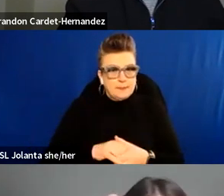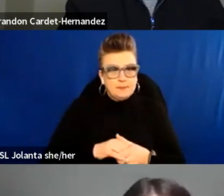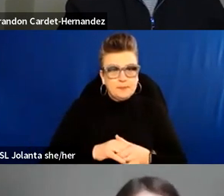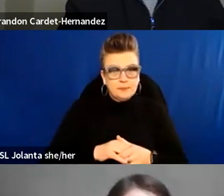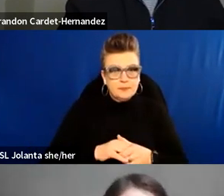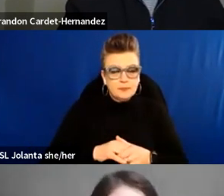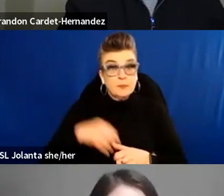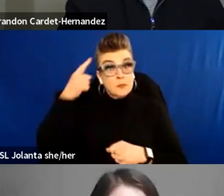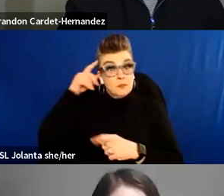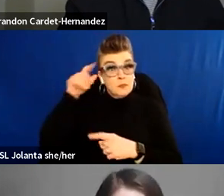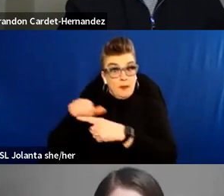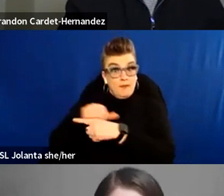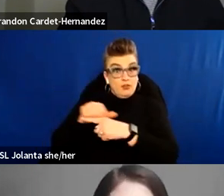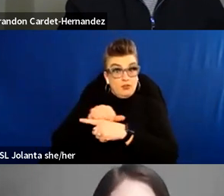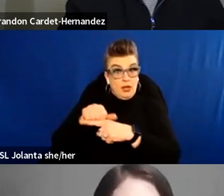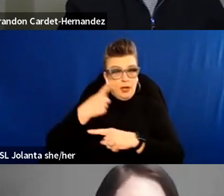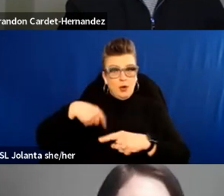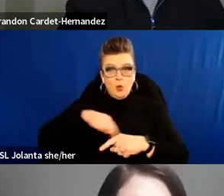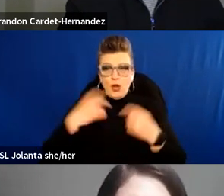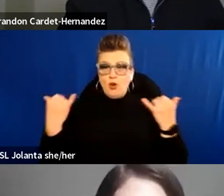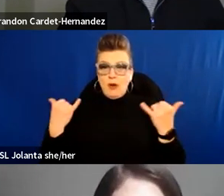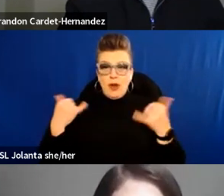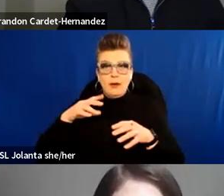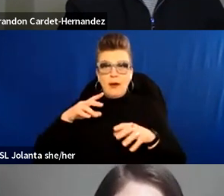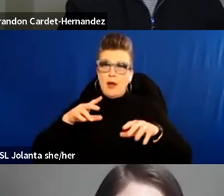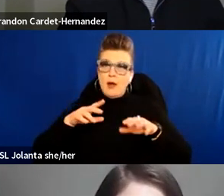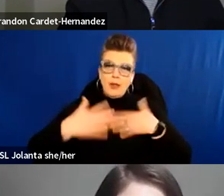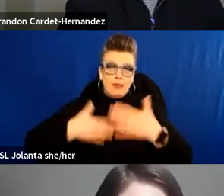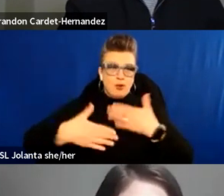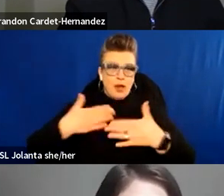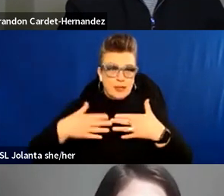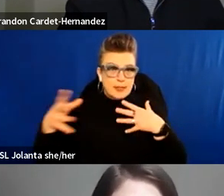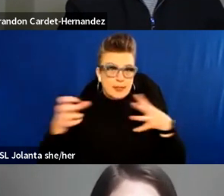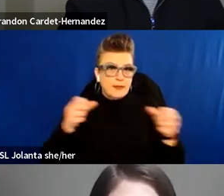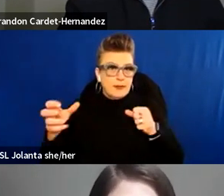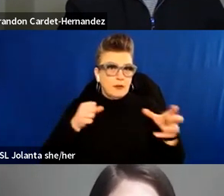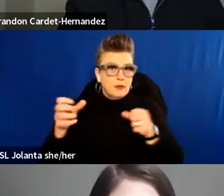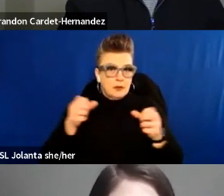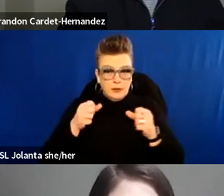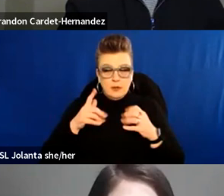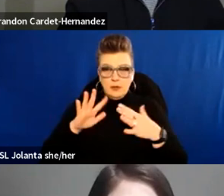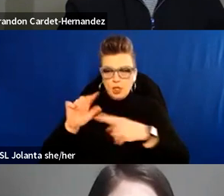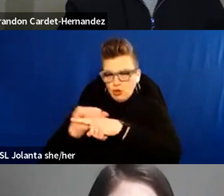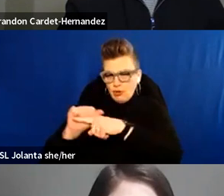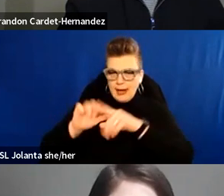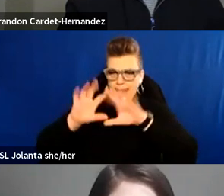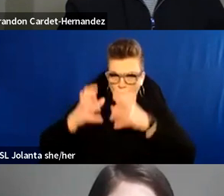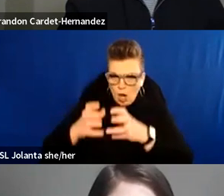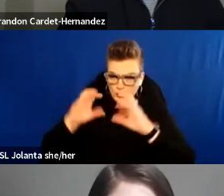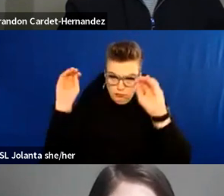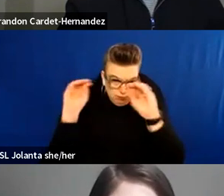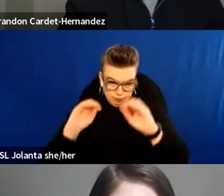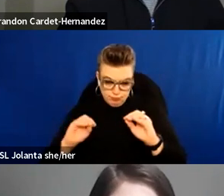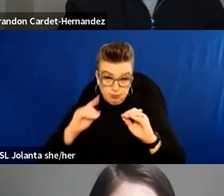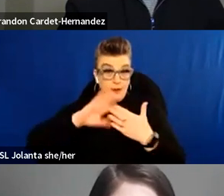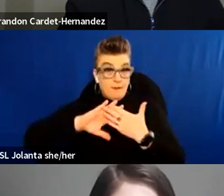the training we're um in the process of putting together an extensive training modules for the specialists